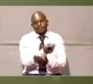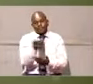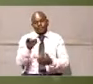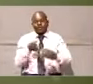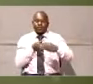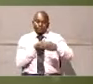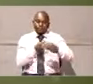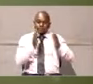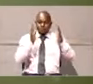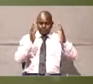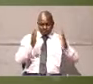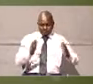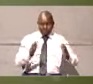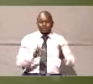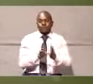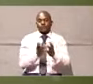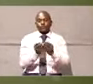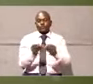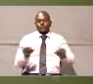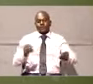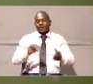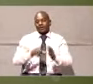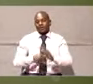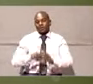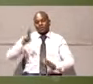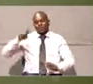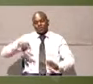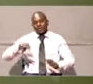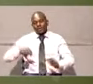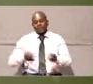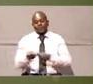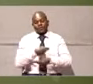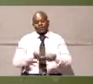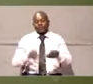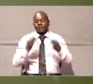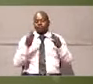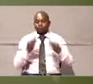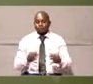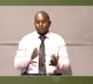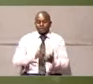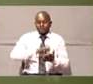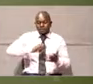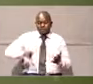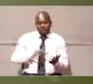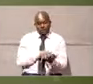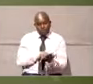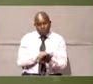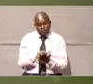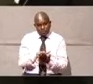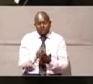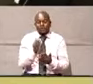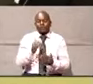to concentrate on solving issues that undermine economic productivity by removing cost pushers through